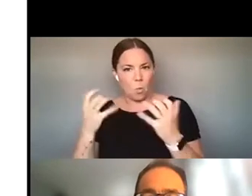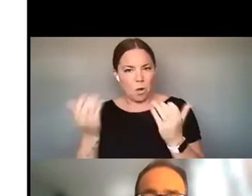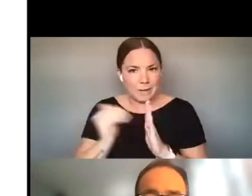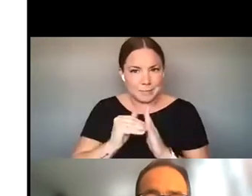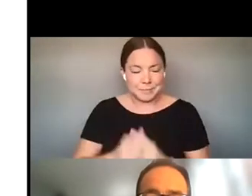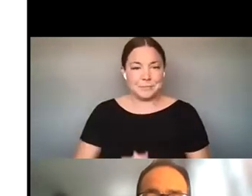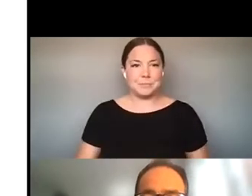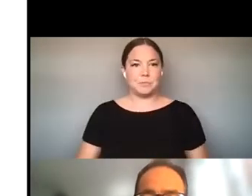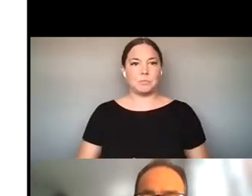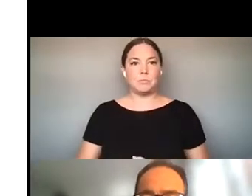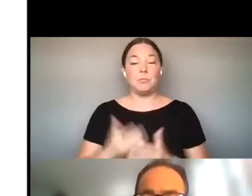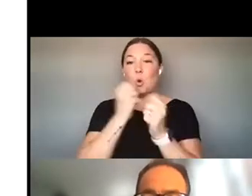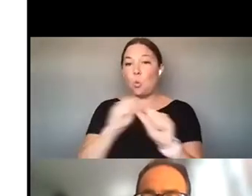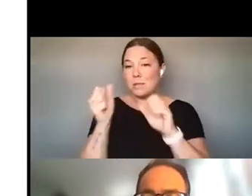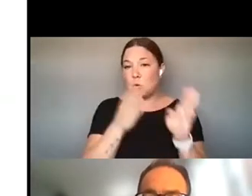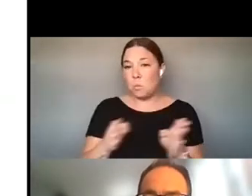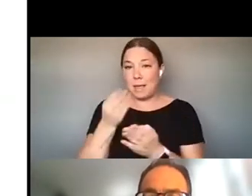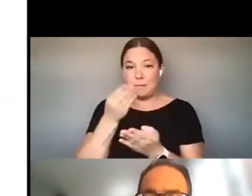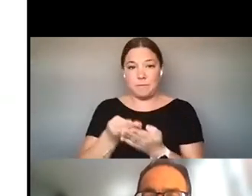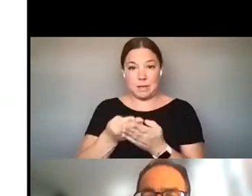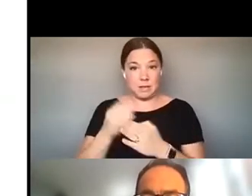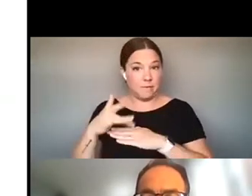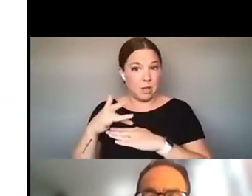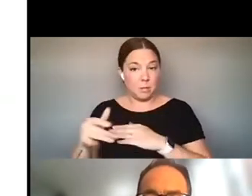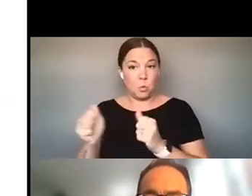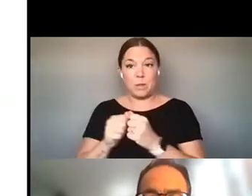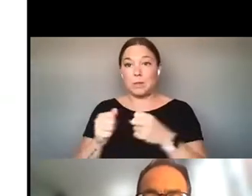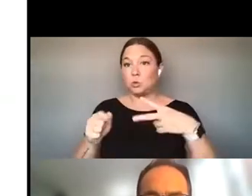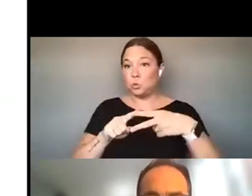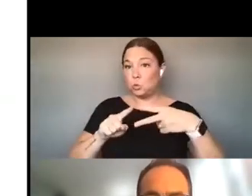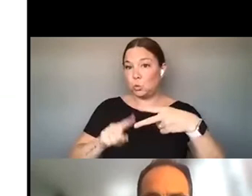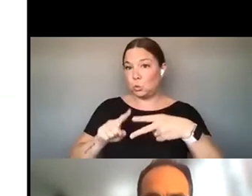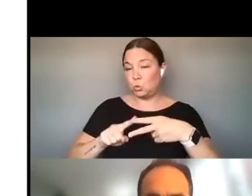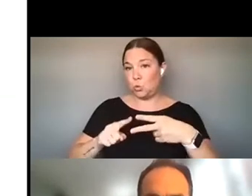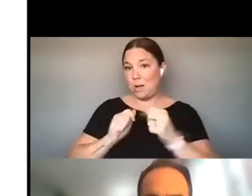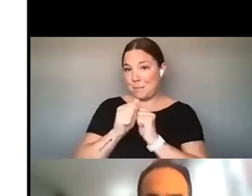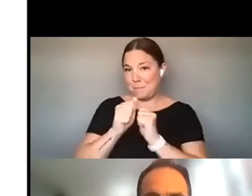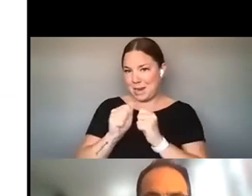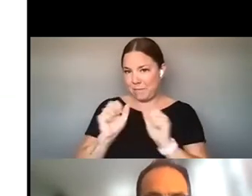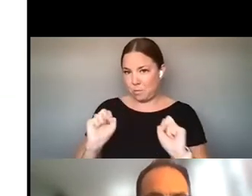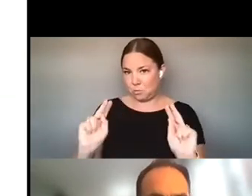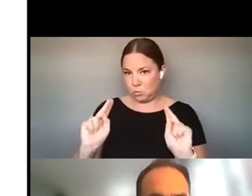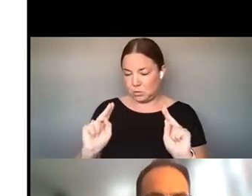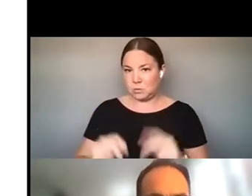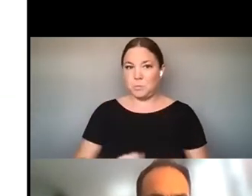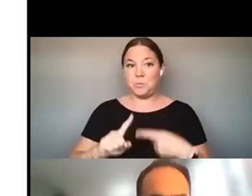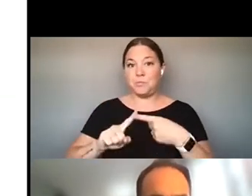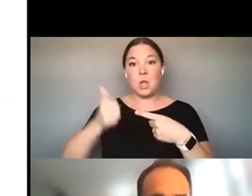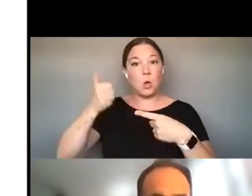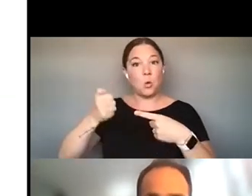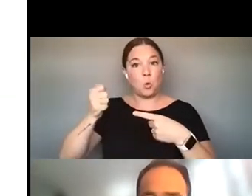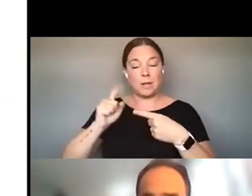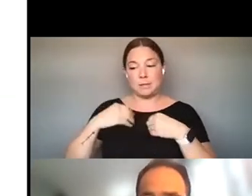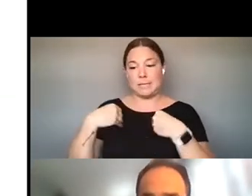Rescue Plan funding is available through two separate competitive opportunities. Grants to organizations,